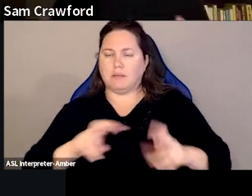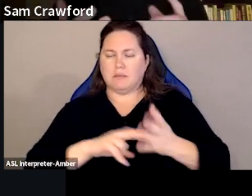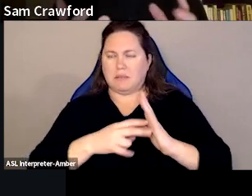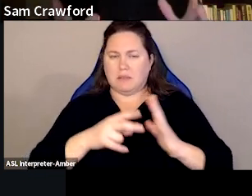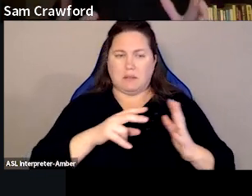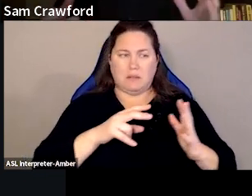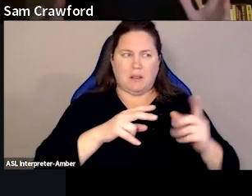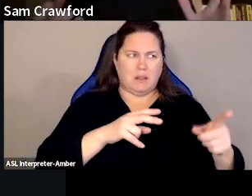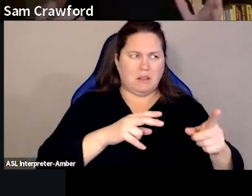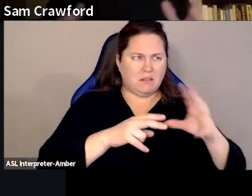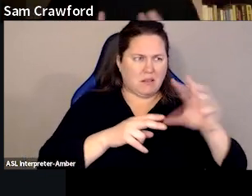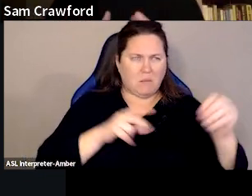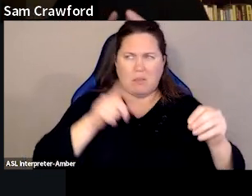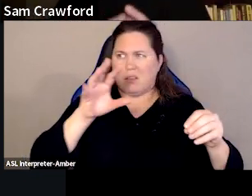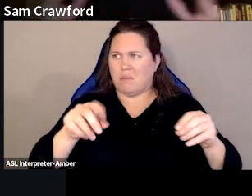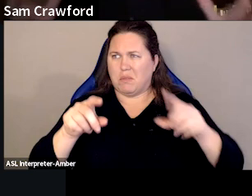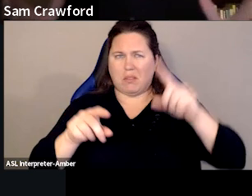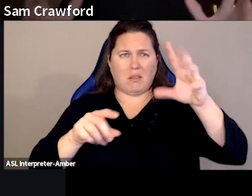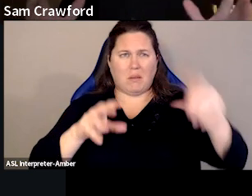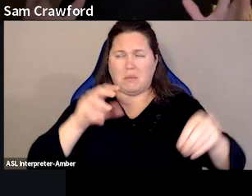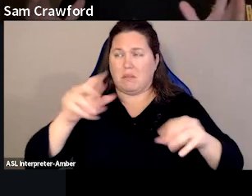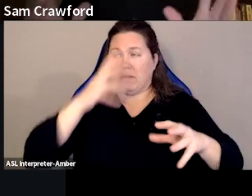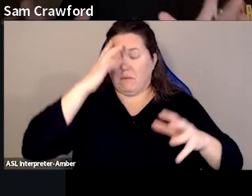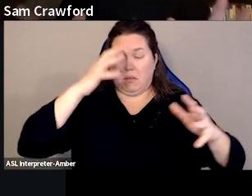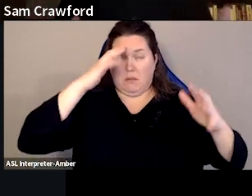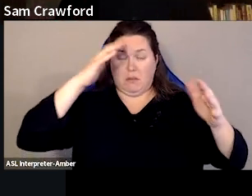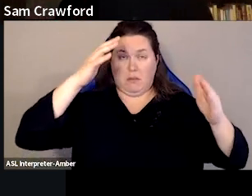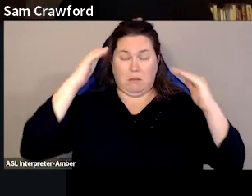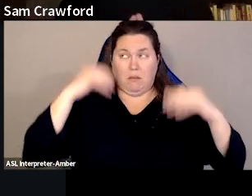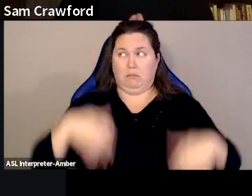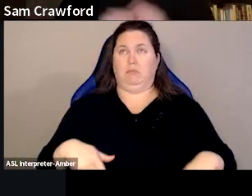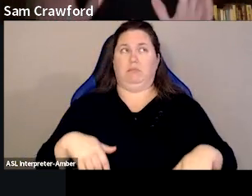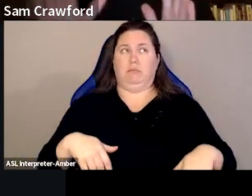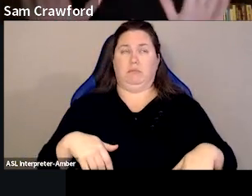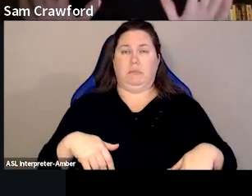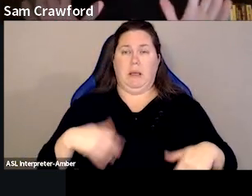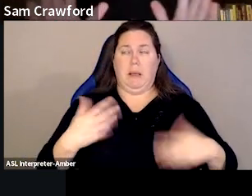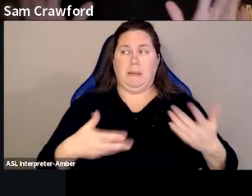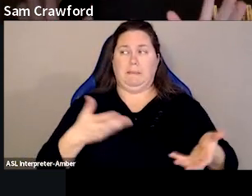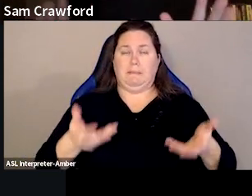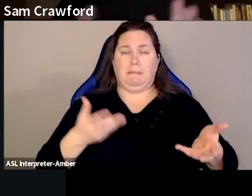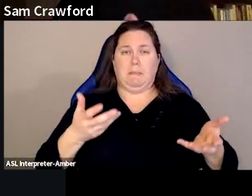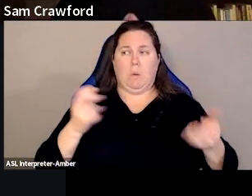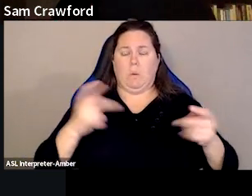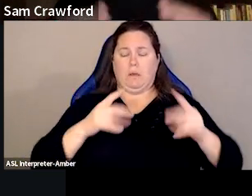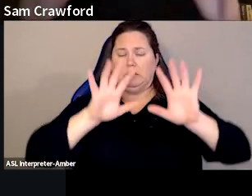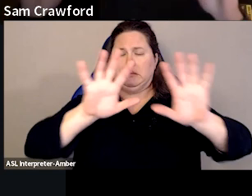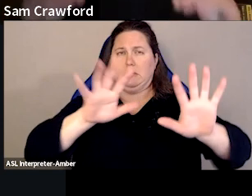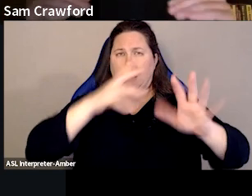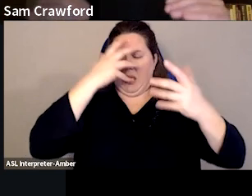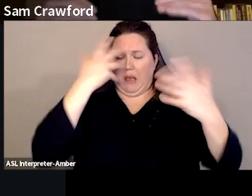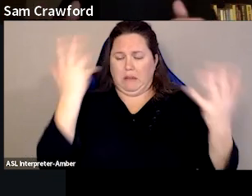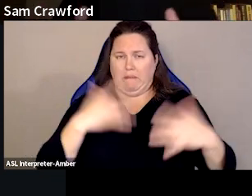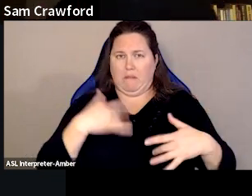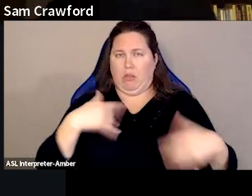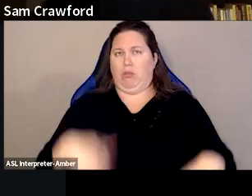that no code builder. And there's so many pushed into our face that we go, okay, no, I don't want anything to do with this. And we just